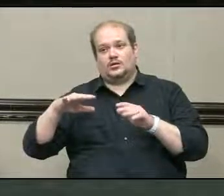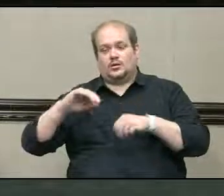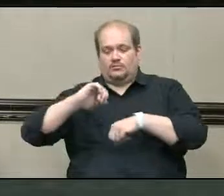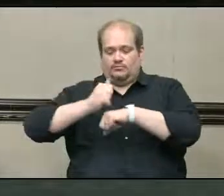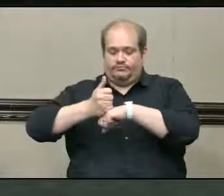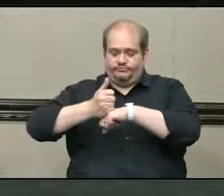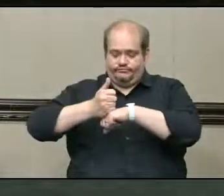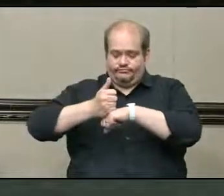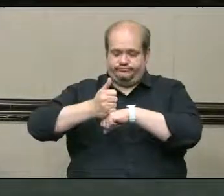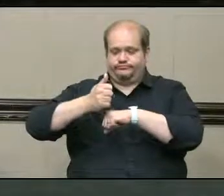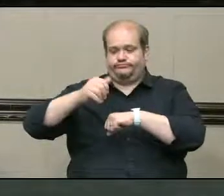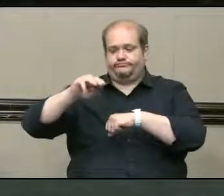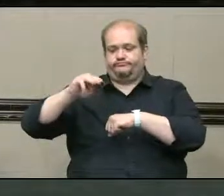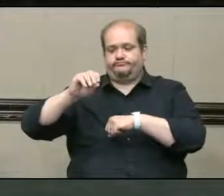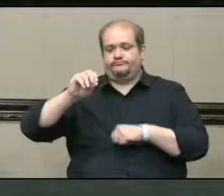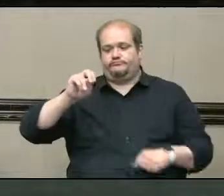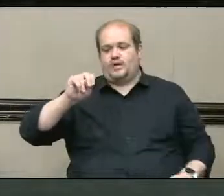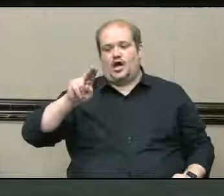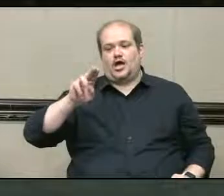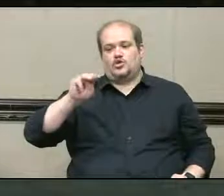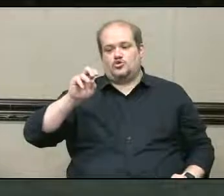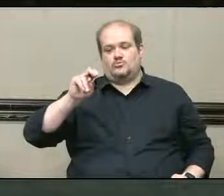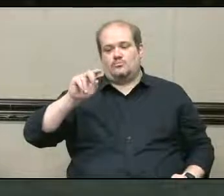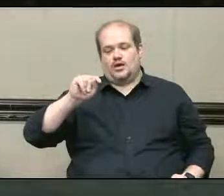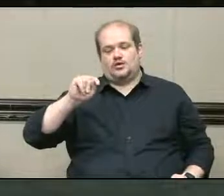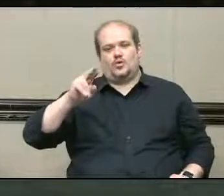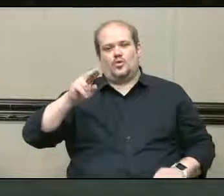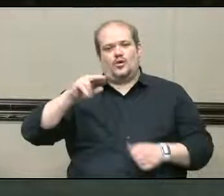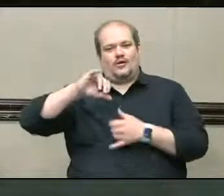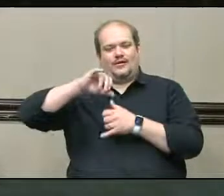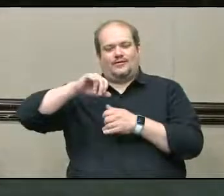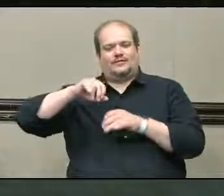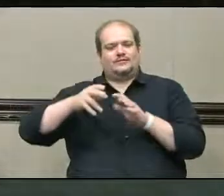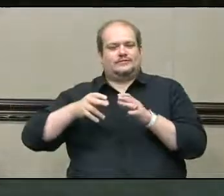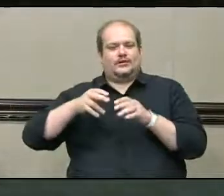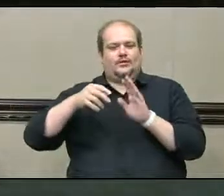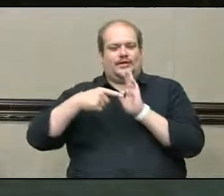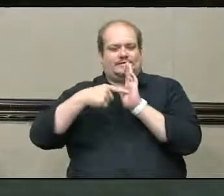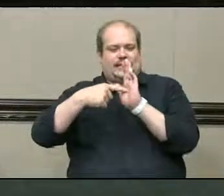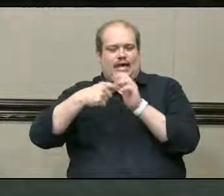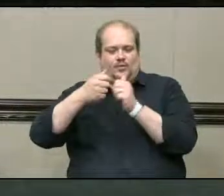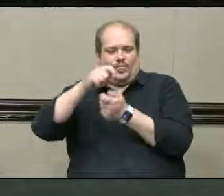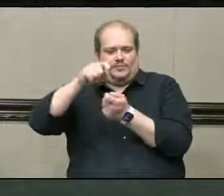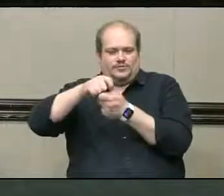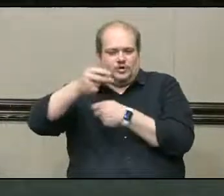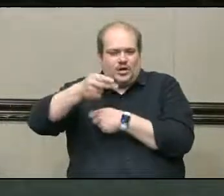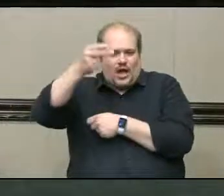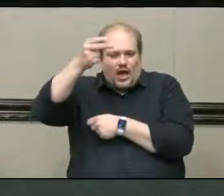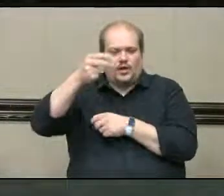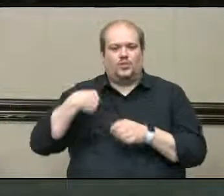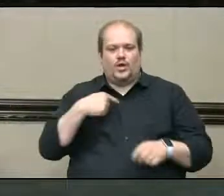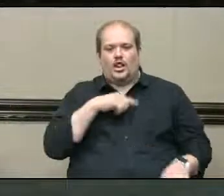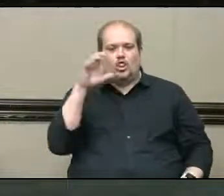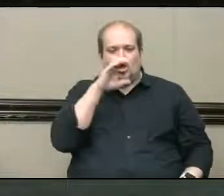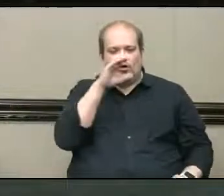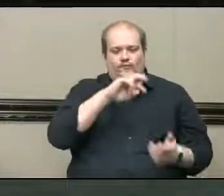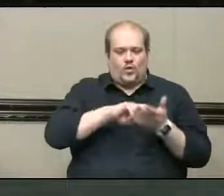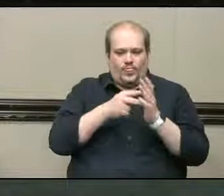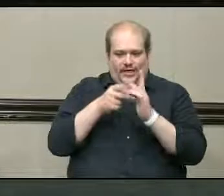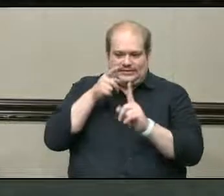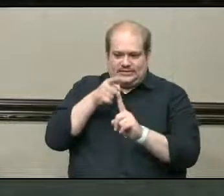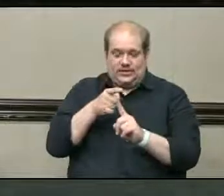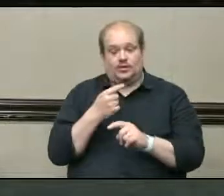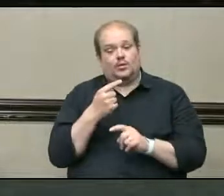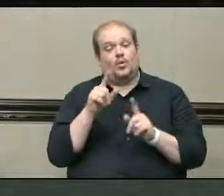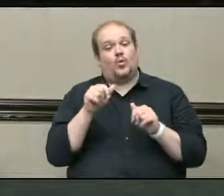monument signage or a sign of a certain height or the number of signage, what we're looking for is to just try to get the intent. And